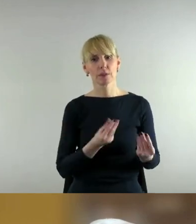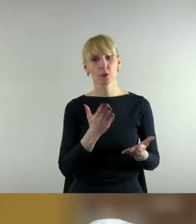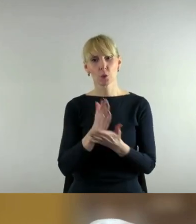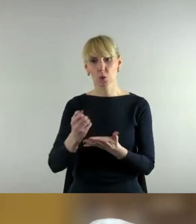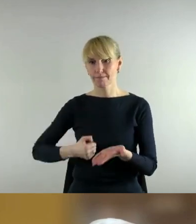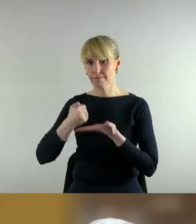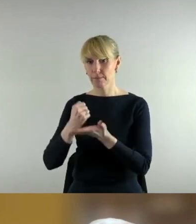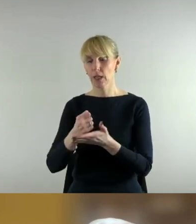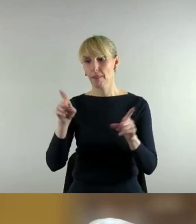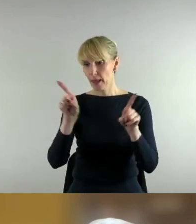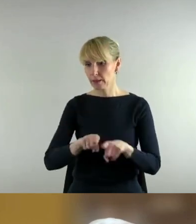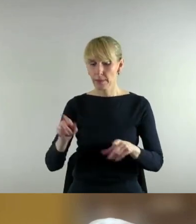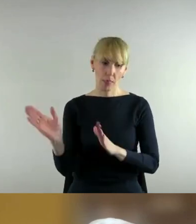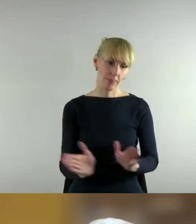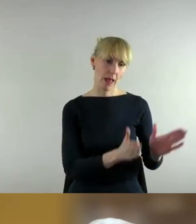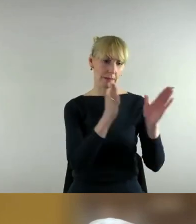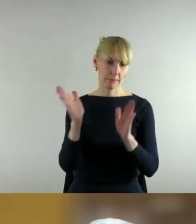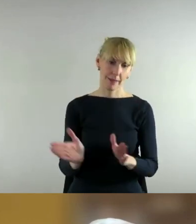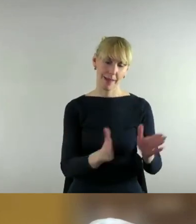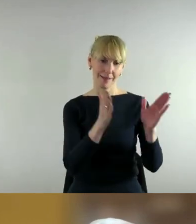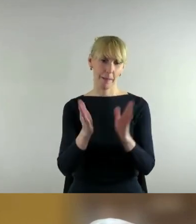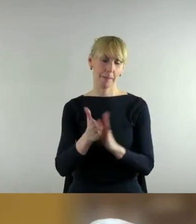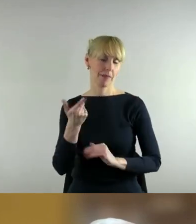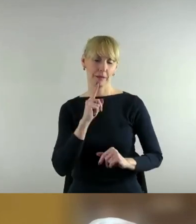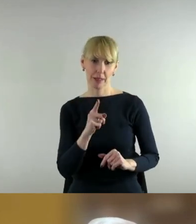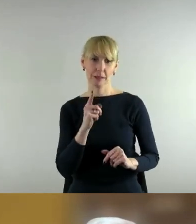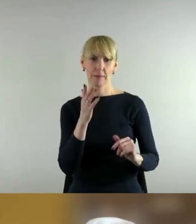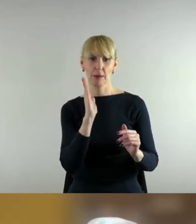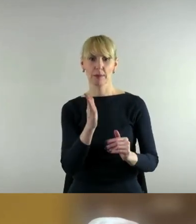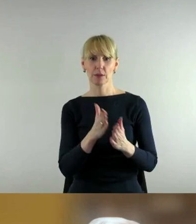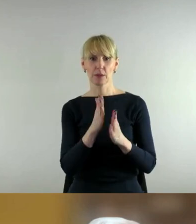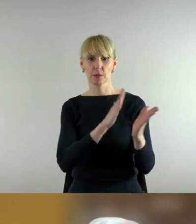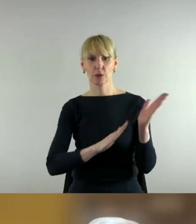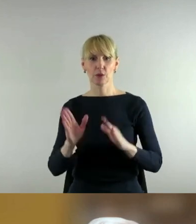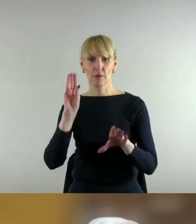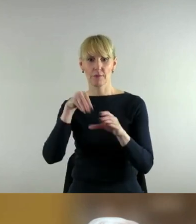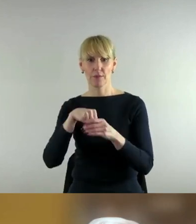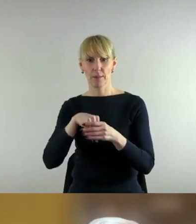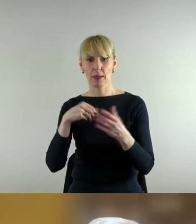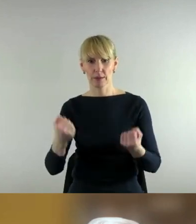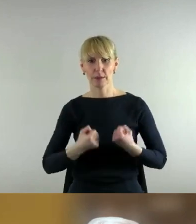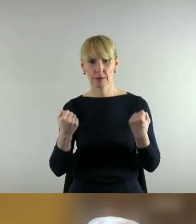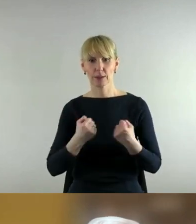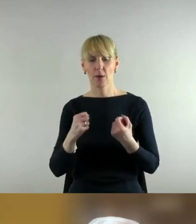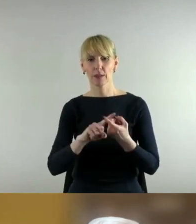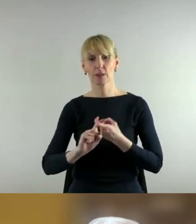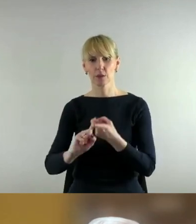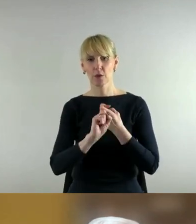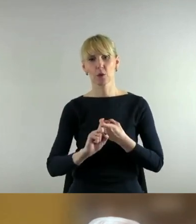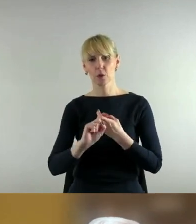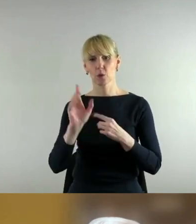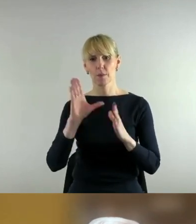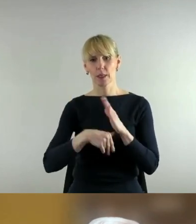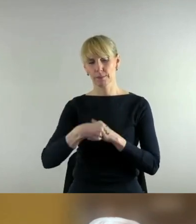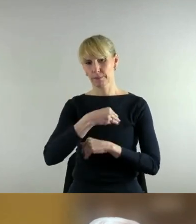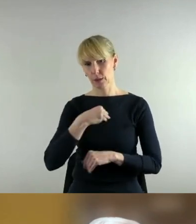I invite you to apply for next extra funds and to next meetings that will definitely held on our